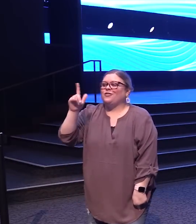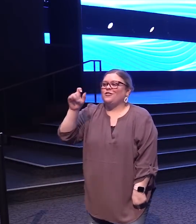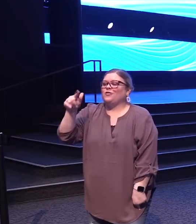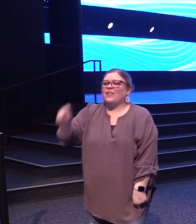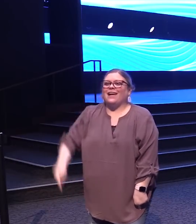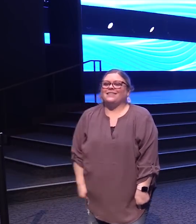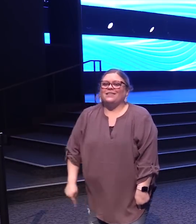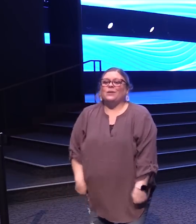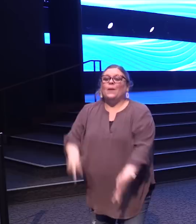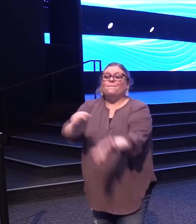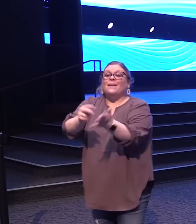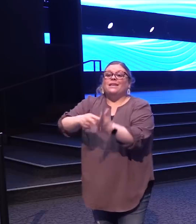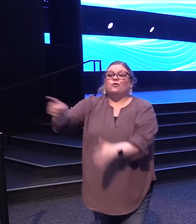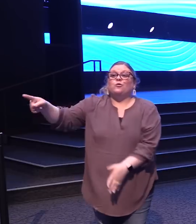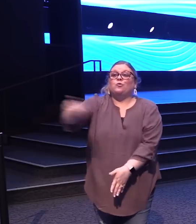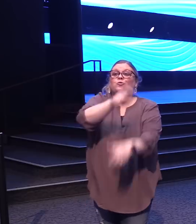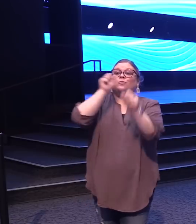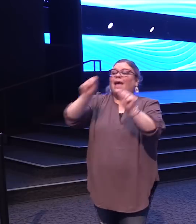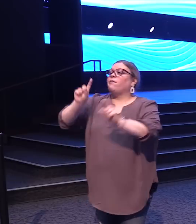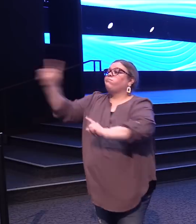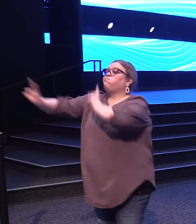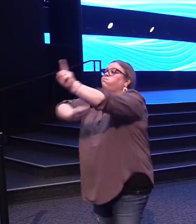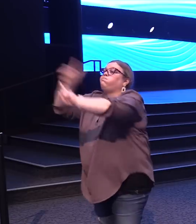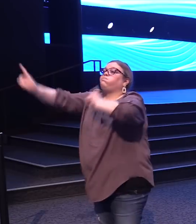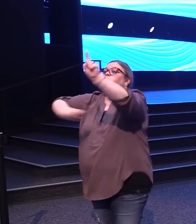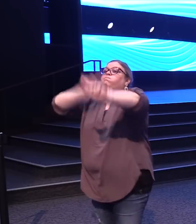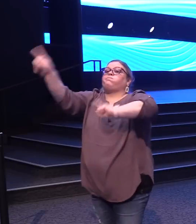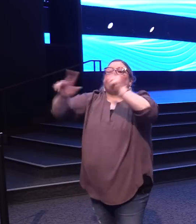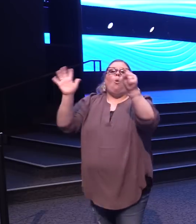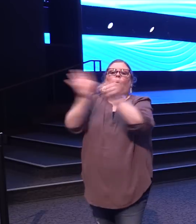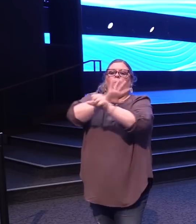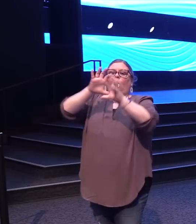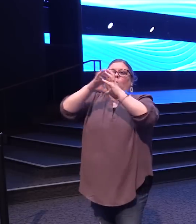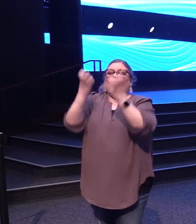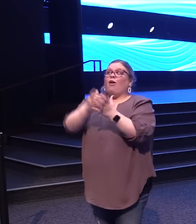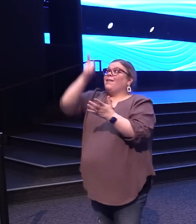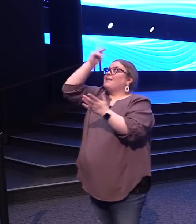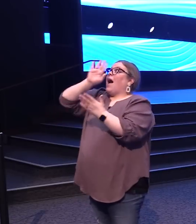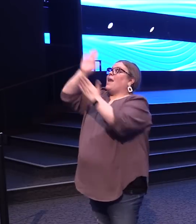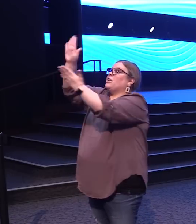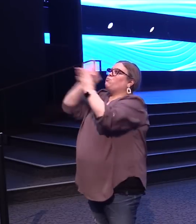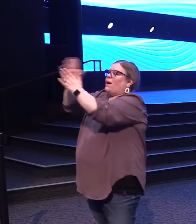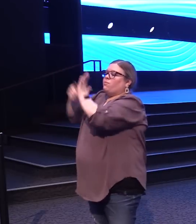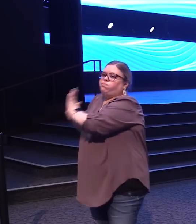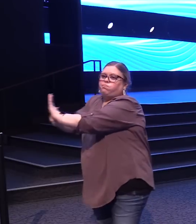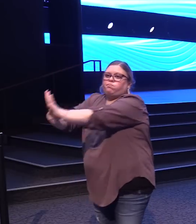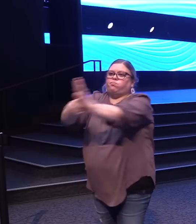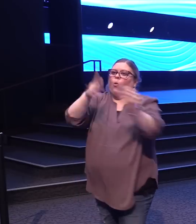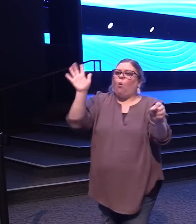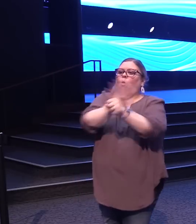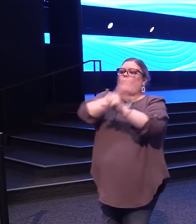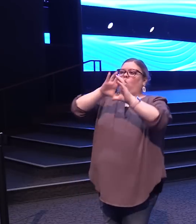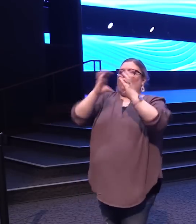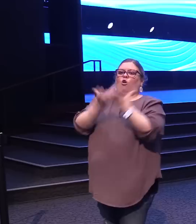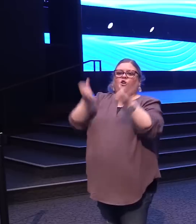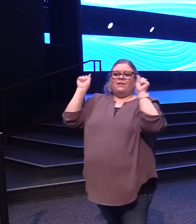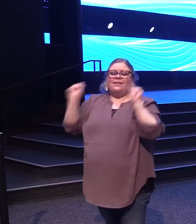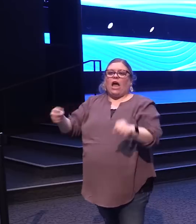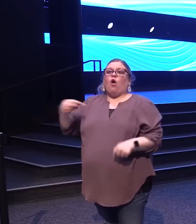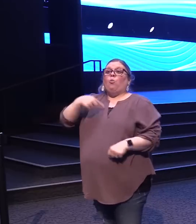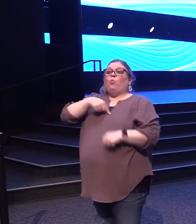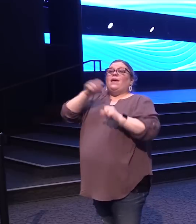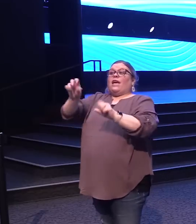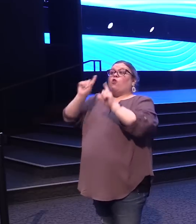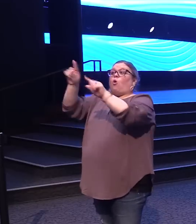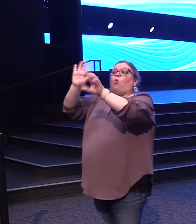So we can go out in the whole world and bring the presence of God. We can go out in the whole world and preach